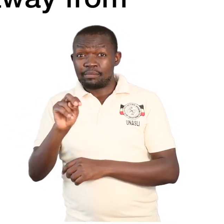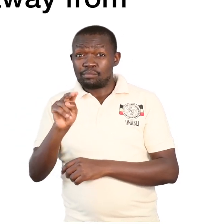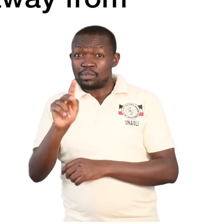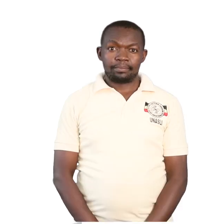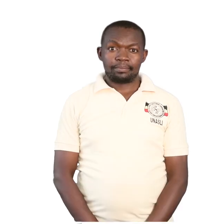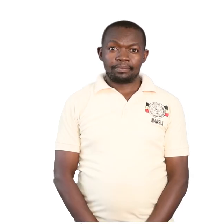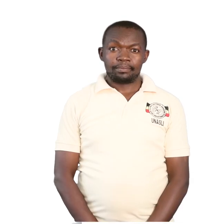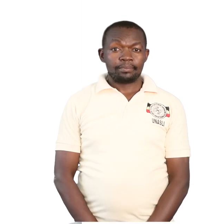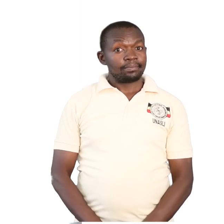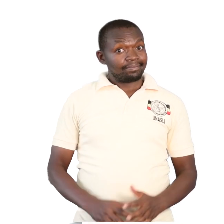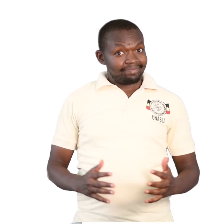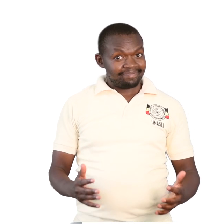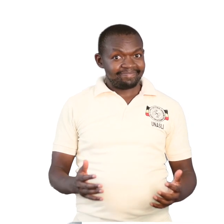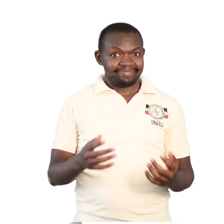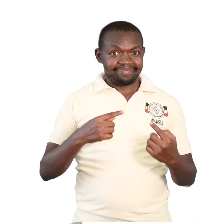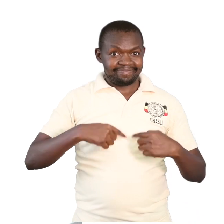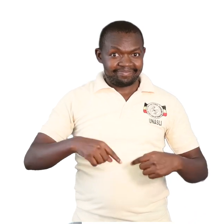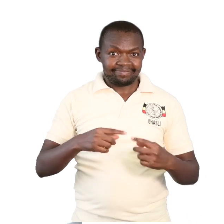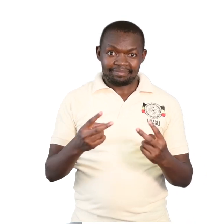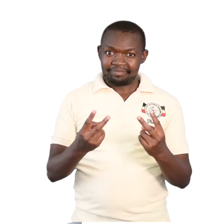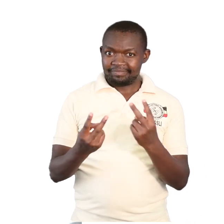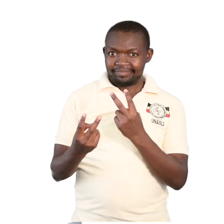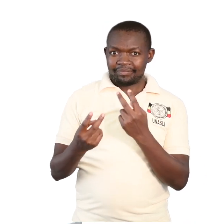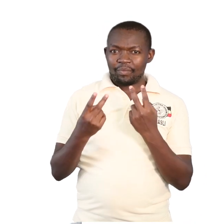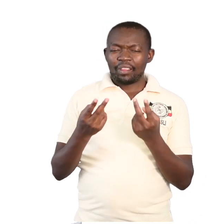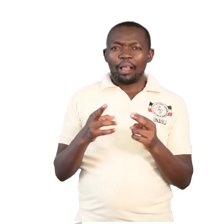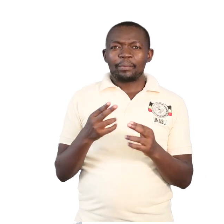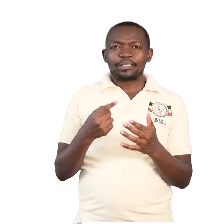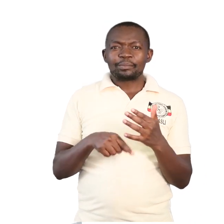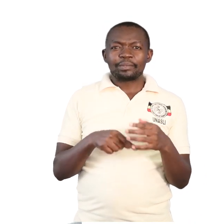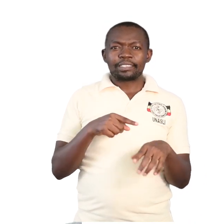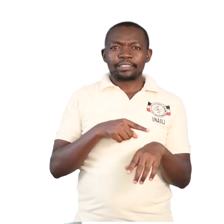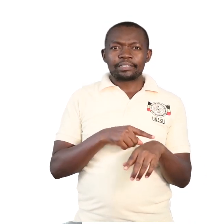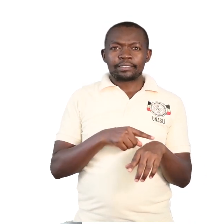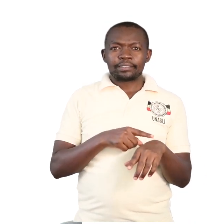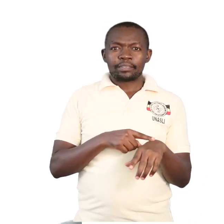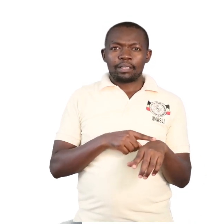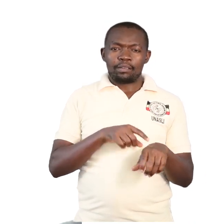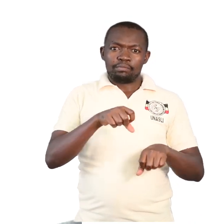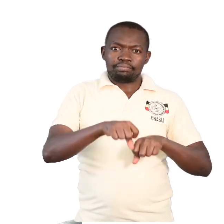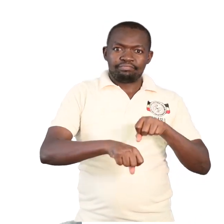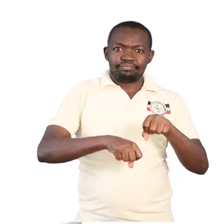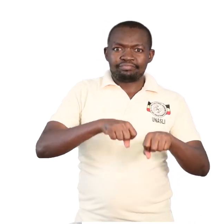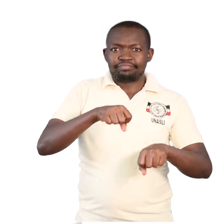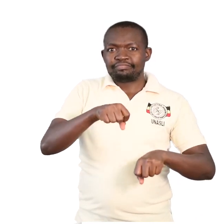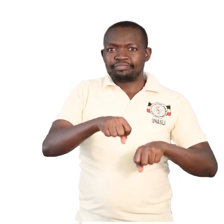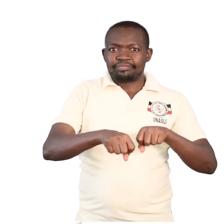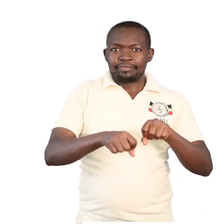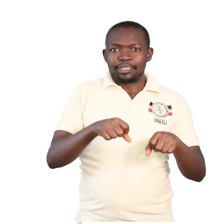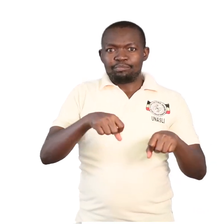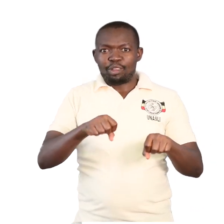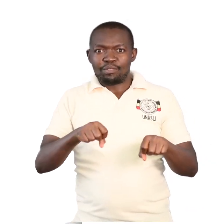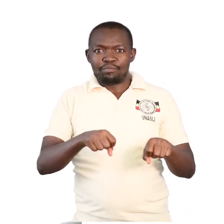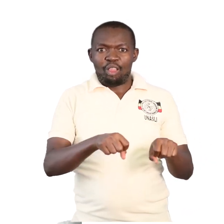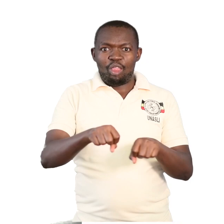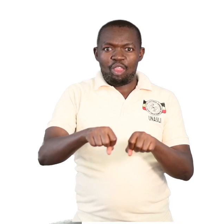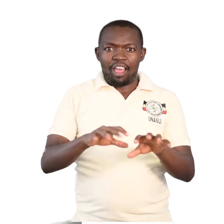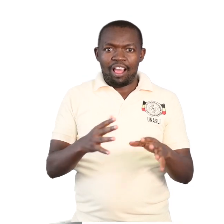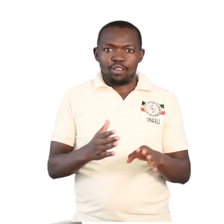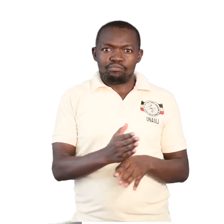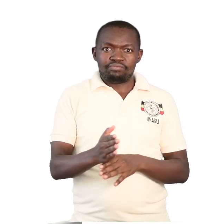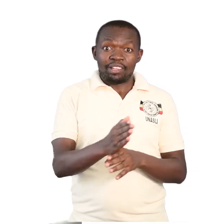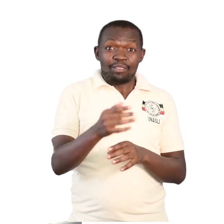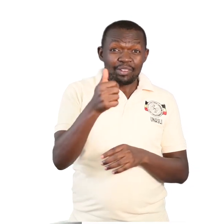now? Let us now see what happens in cars or motorcycles. For someone to know the speed at which